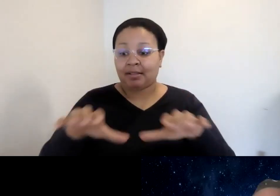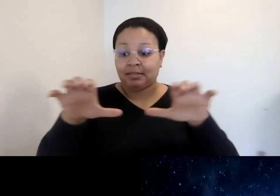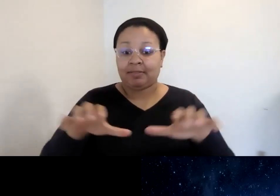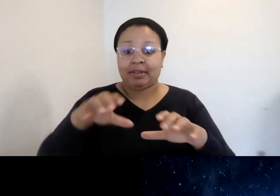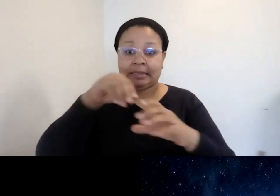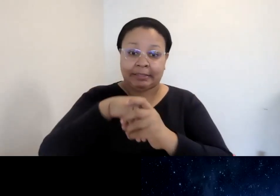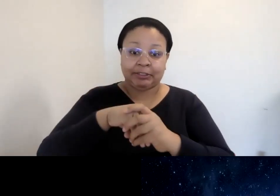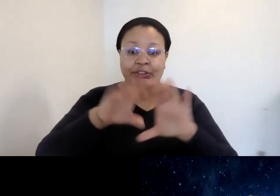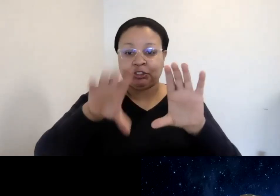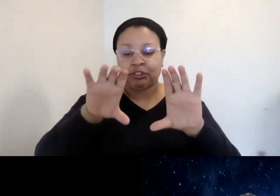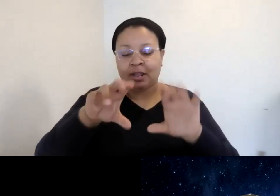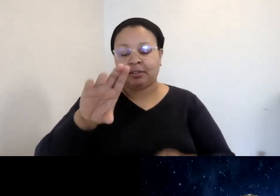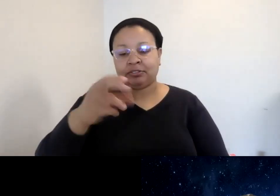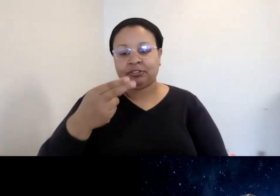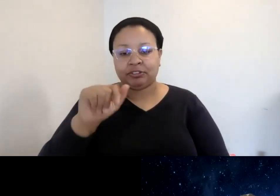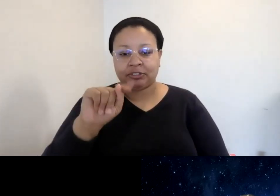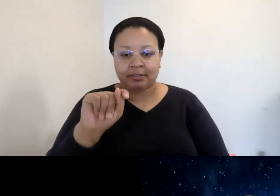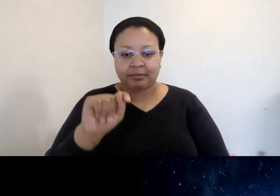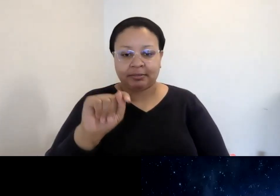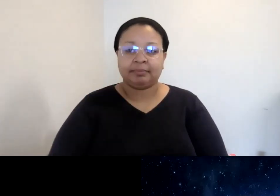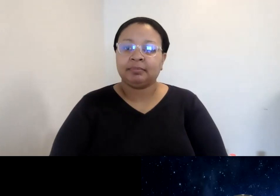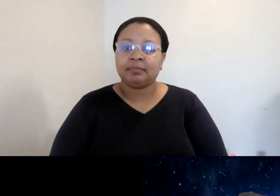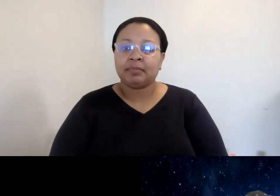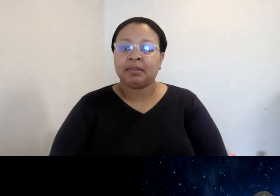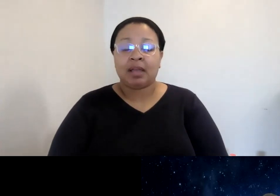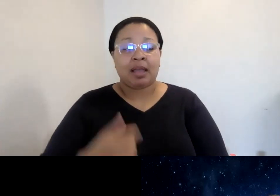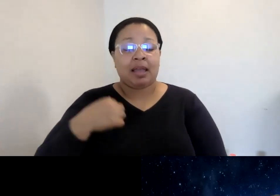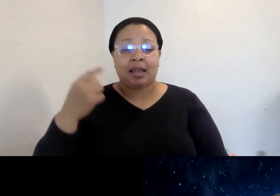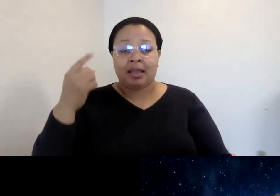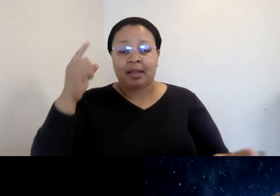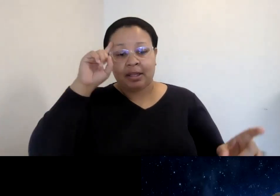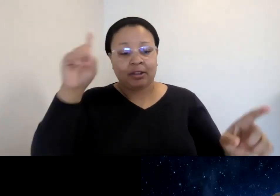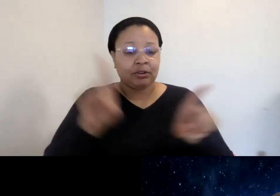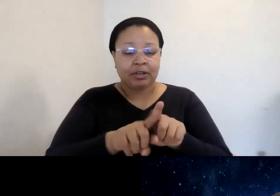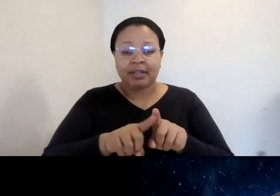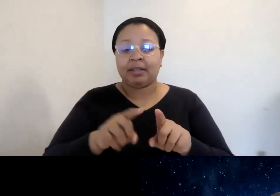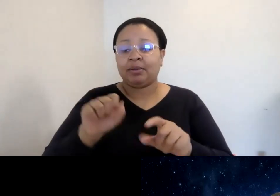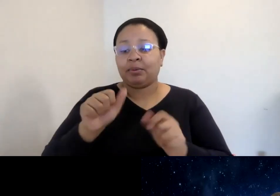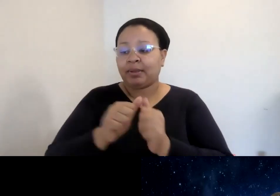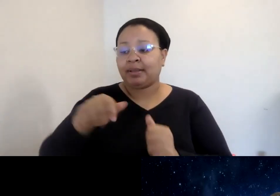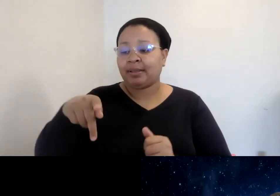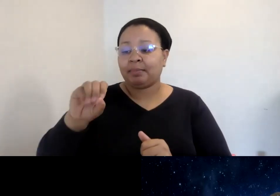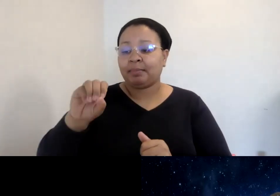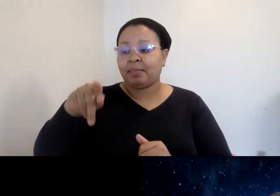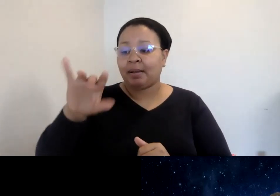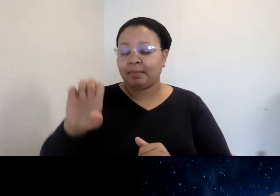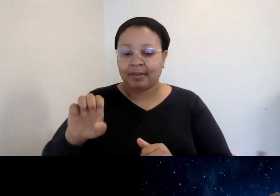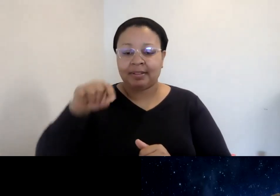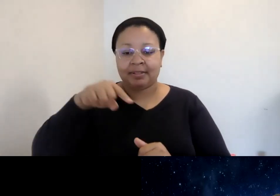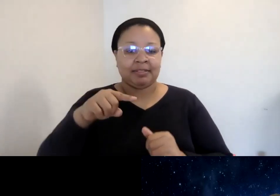thank you. I will agree with Poppy presenters. This session was fire. I